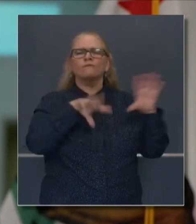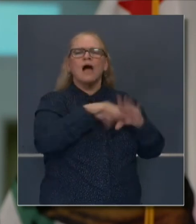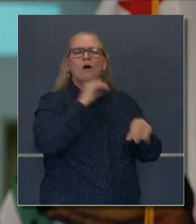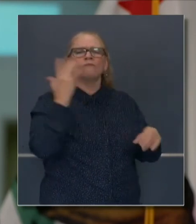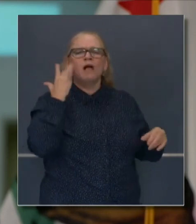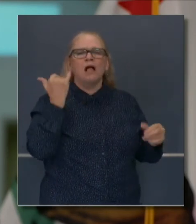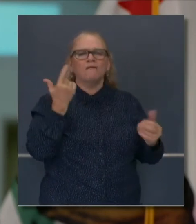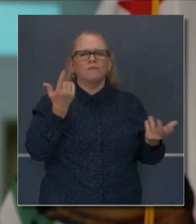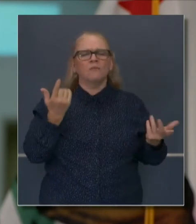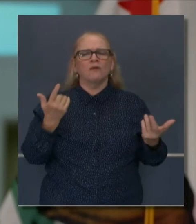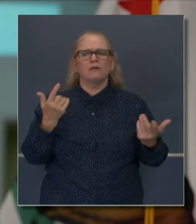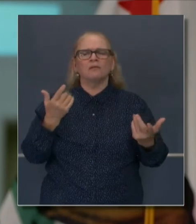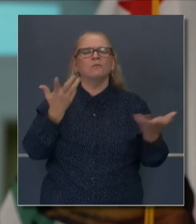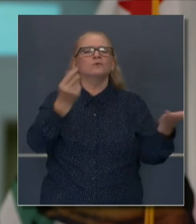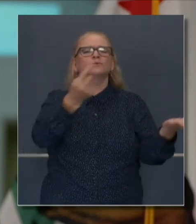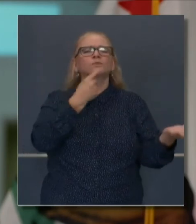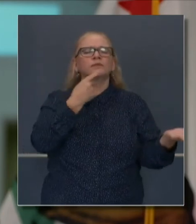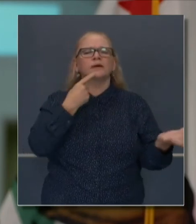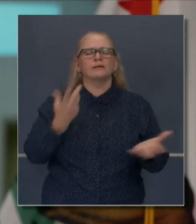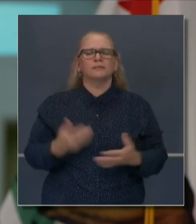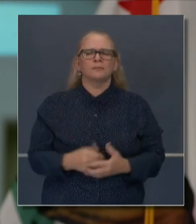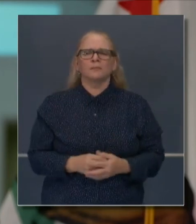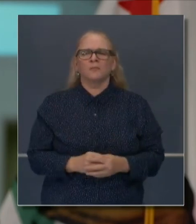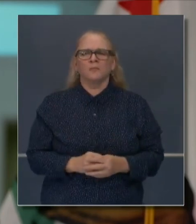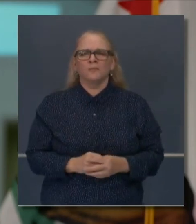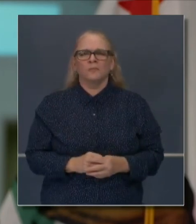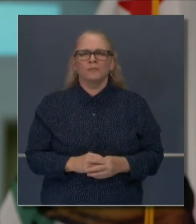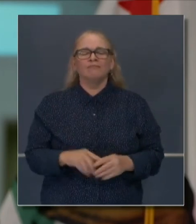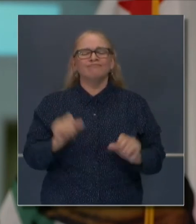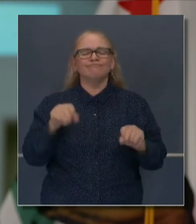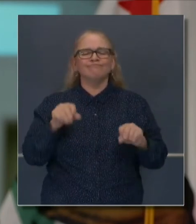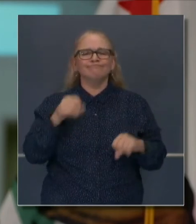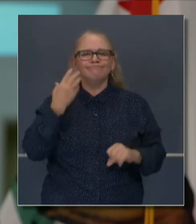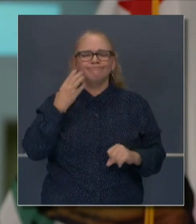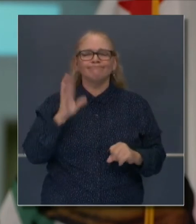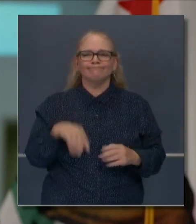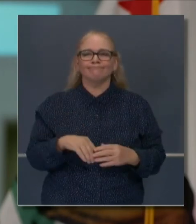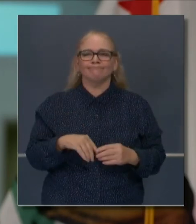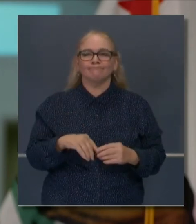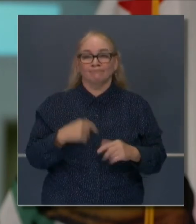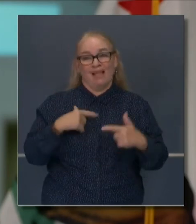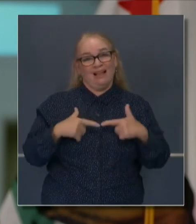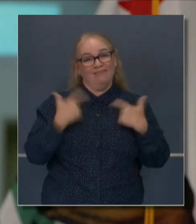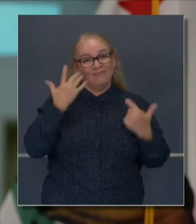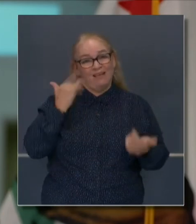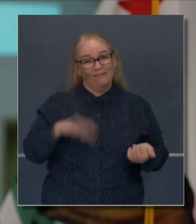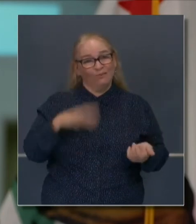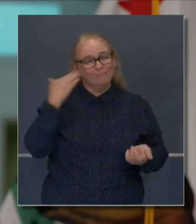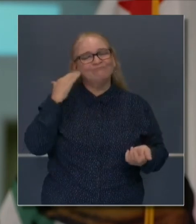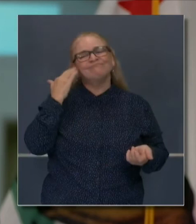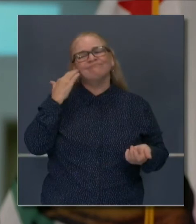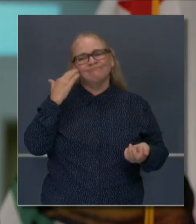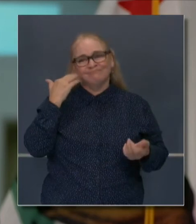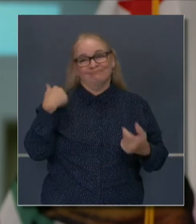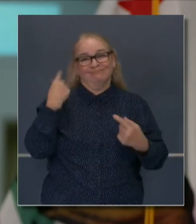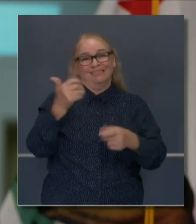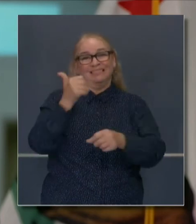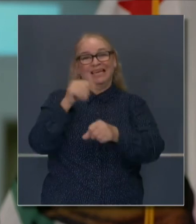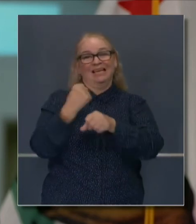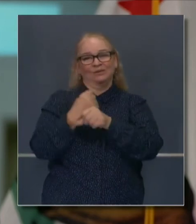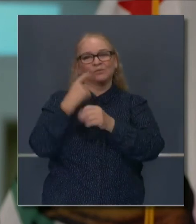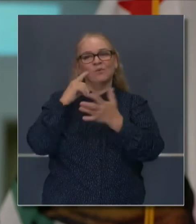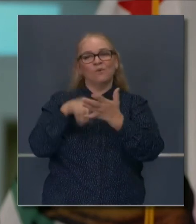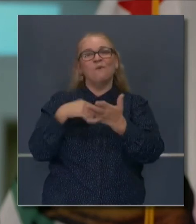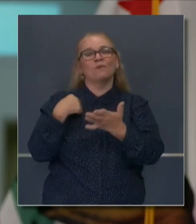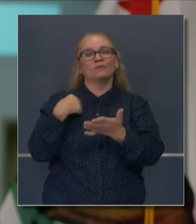heard this pretty much every decade. You referenced a decade ago, and in this last decade, we've been enjoying economic prosperity, the likes